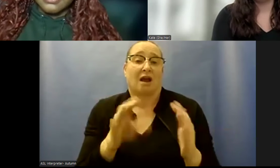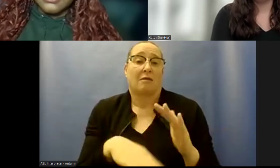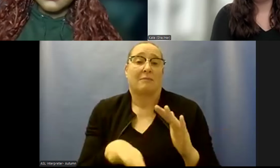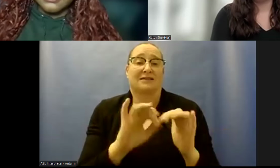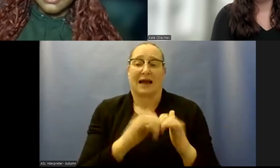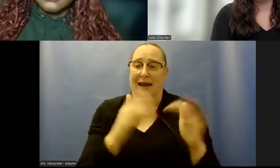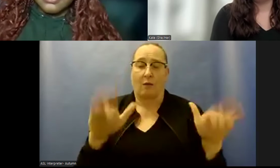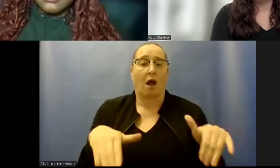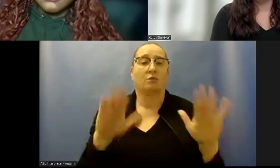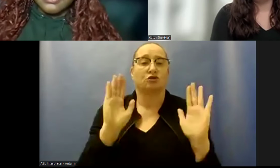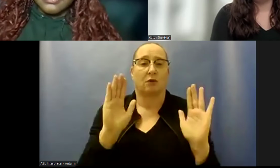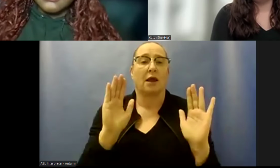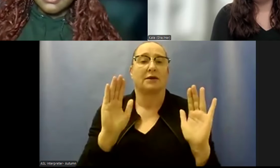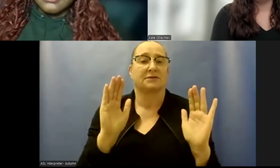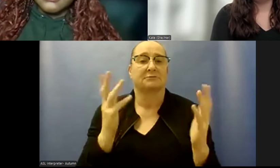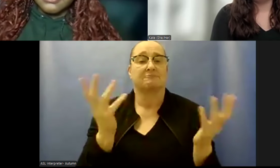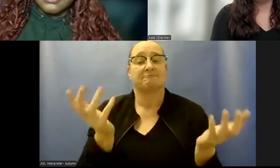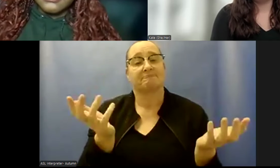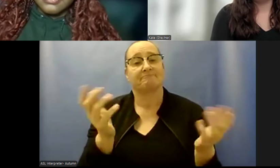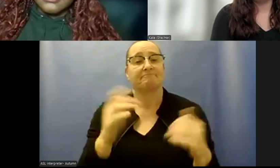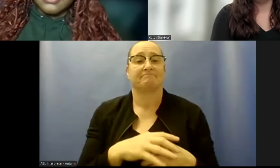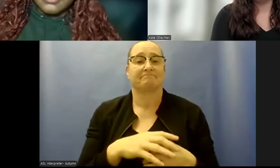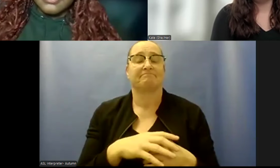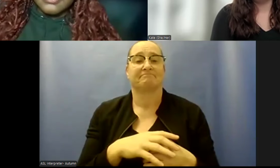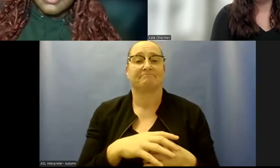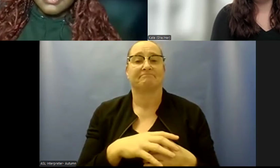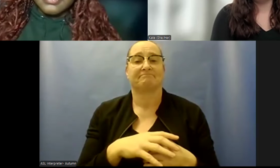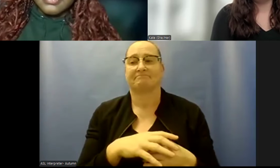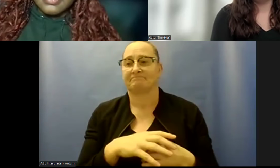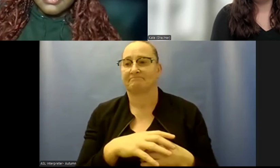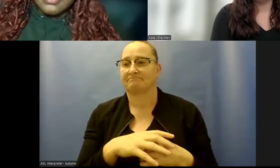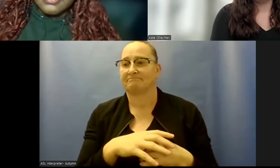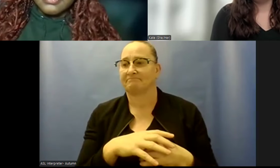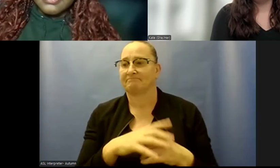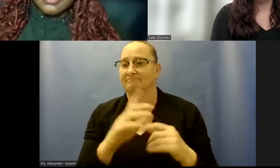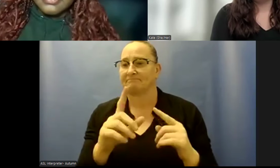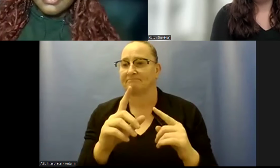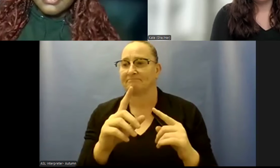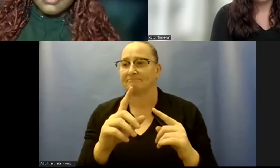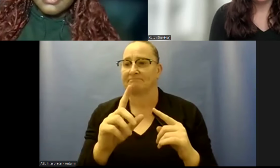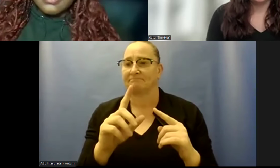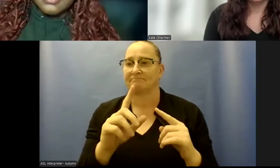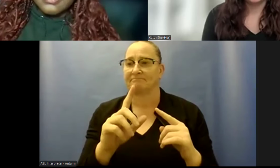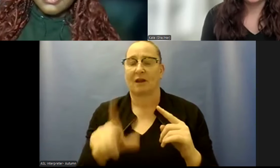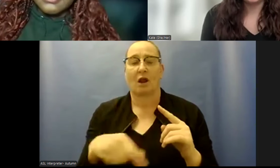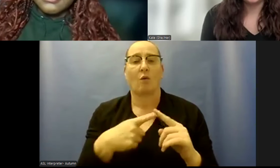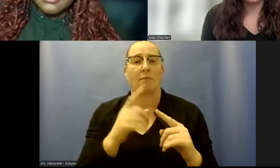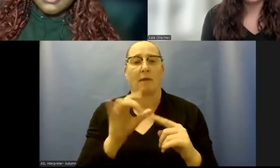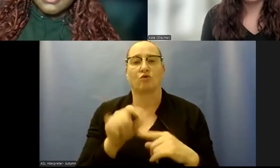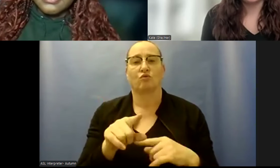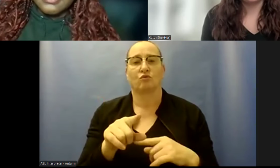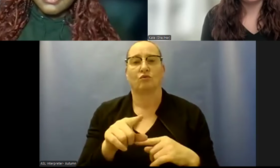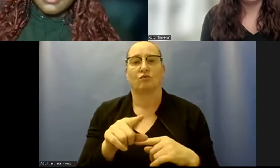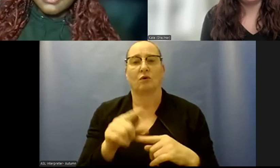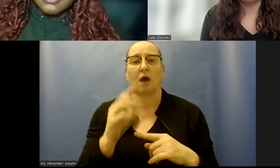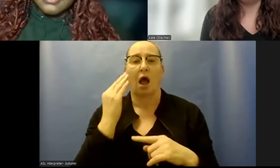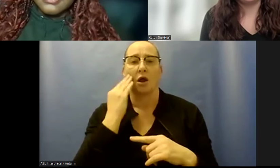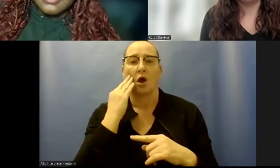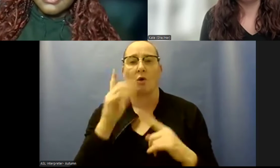was raised, you know? Yeah. What about you, Kate? Yeah, I know when